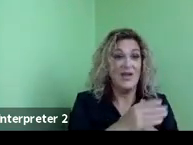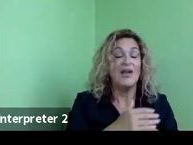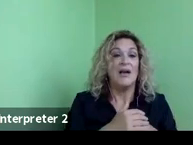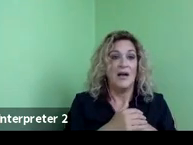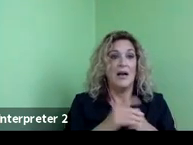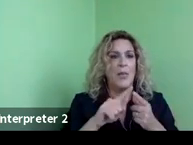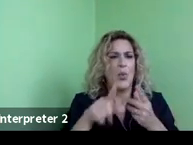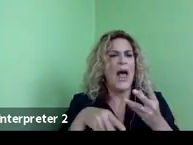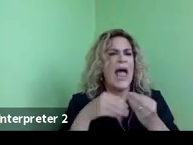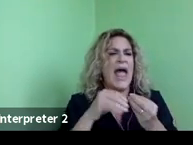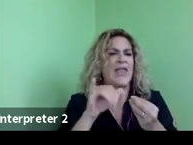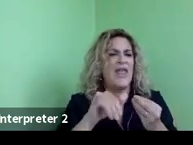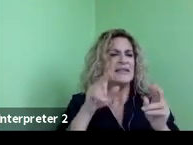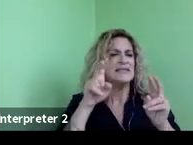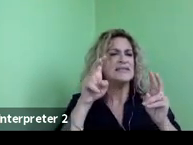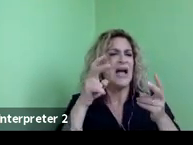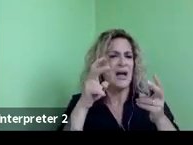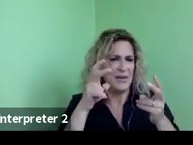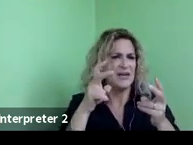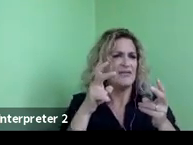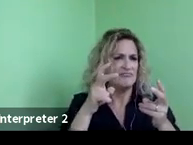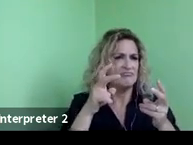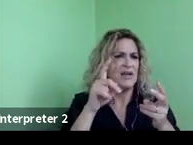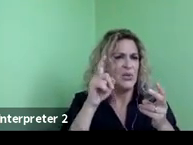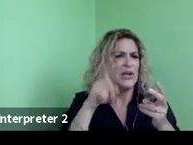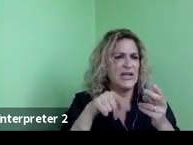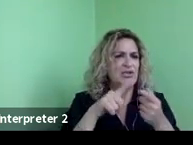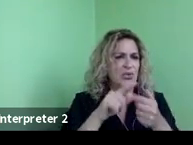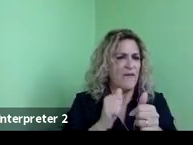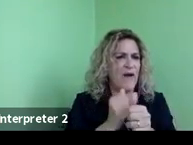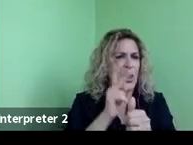the topics that we need to follow up on with really concrete information.